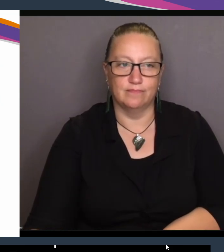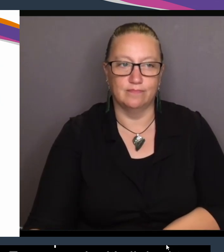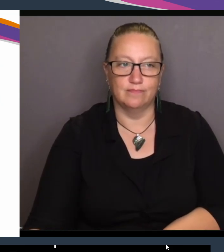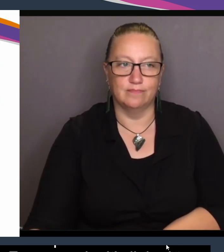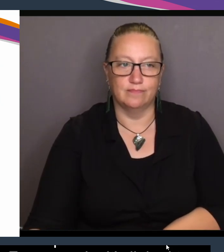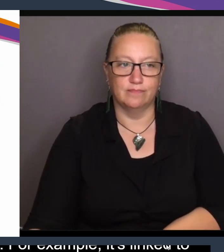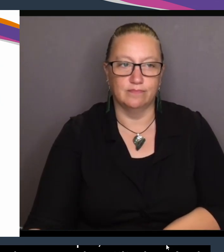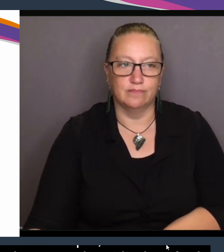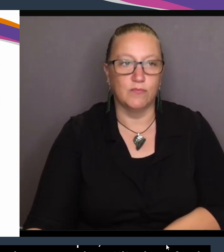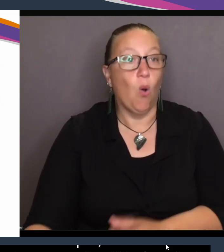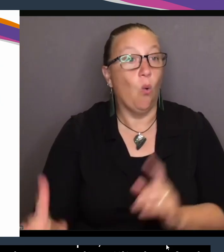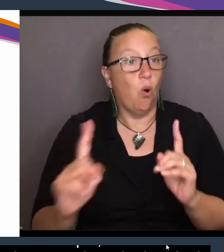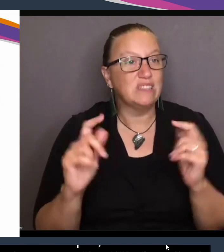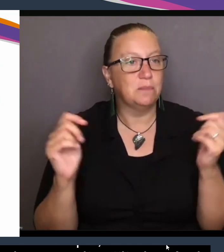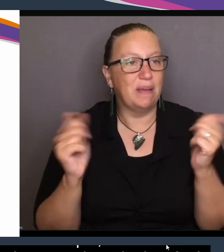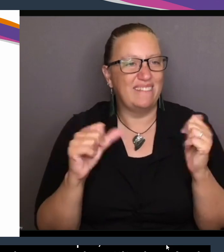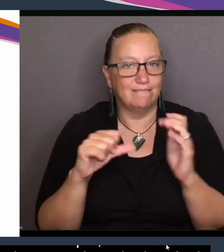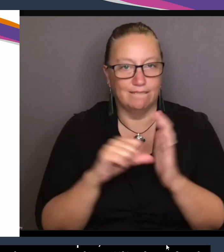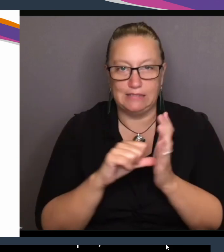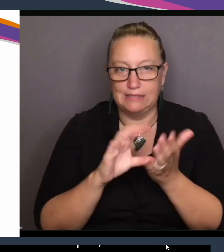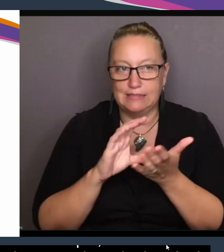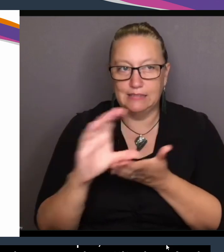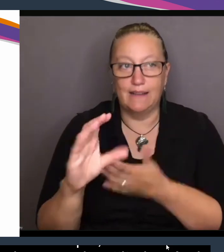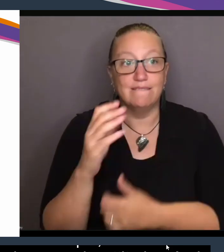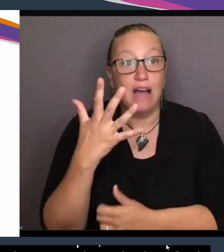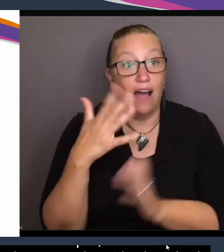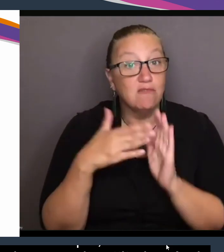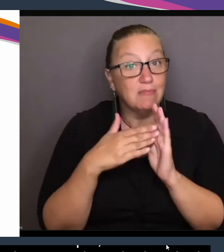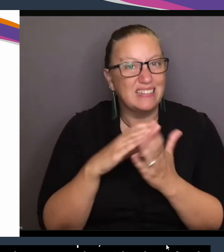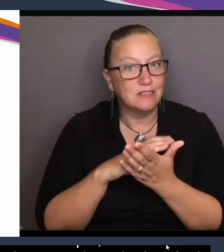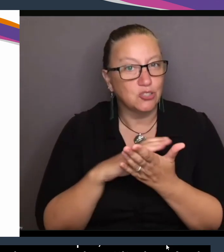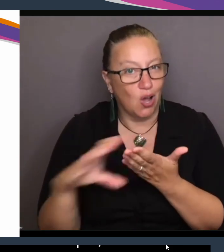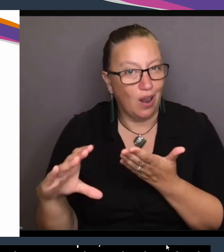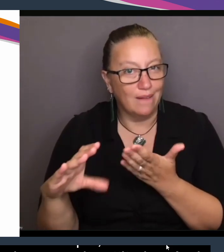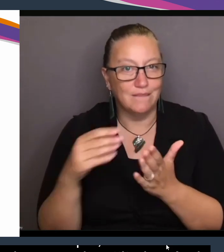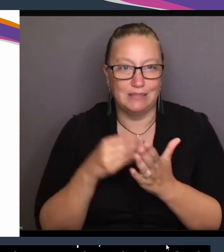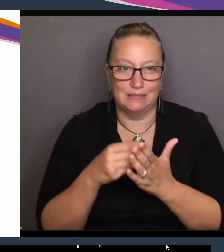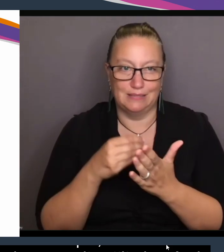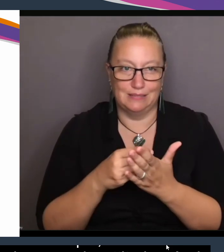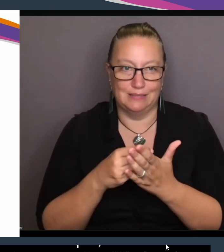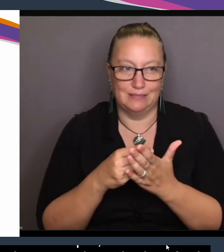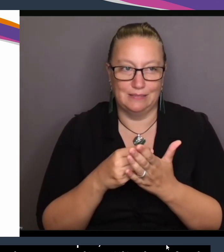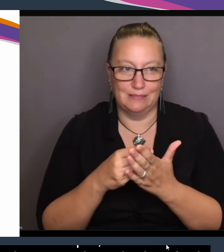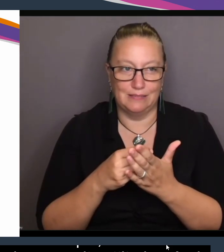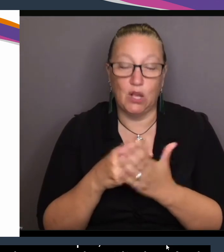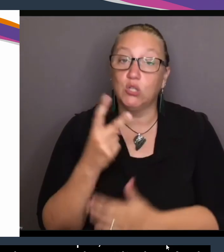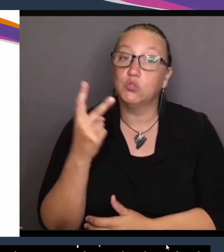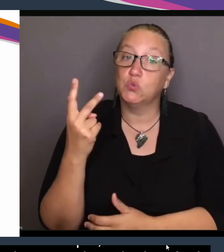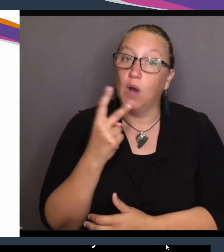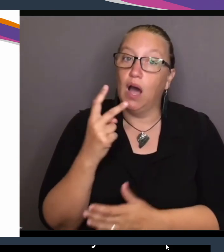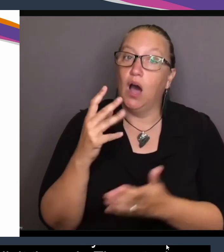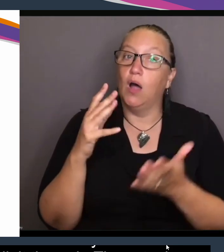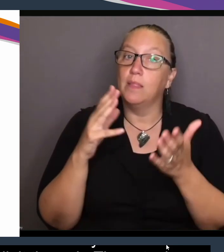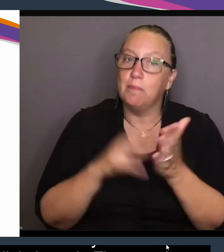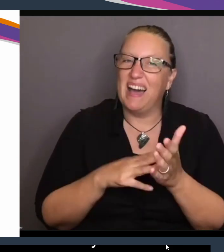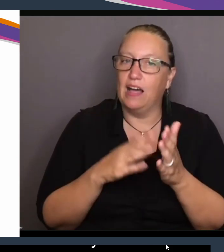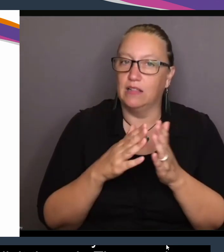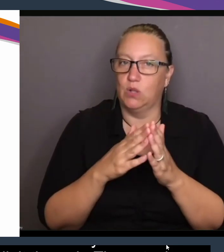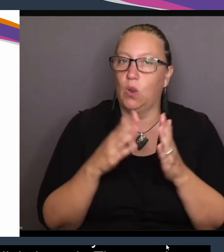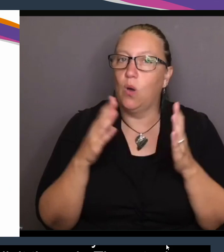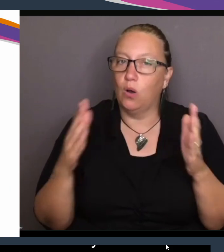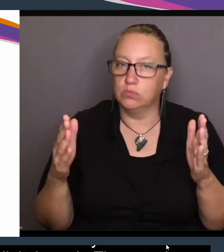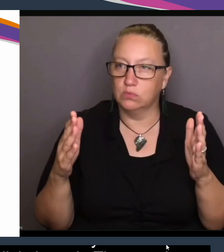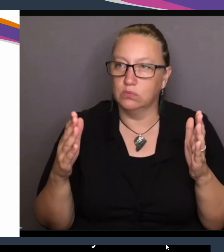funded? So there's a $5 million funding round, and the projects are 12 months in duration and up to $300,000